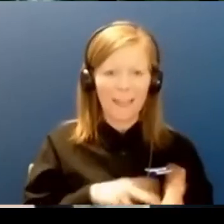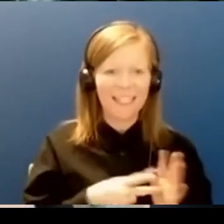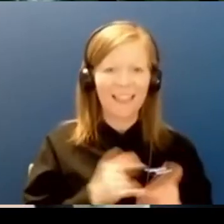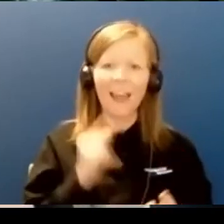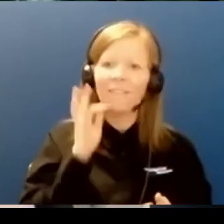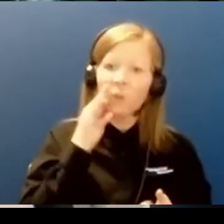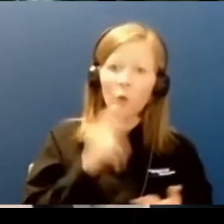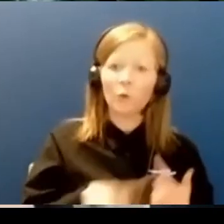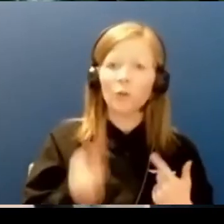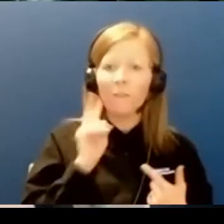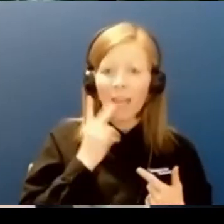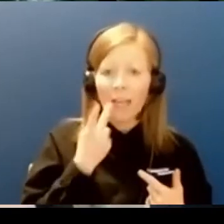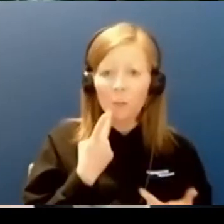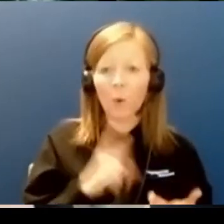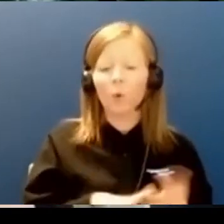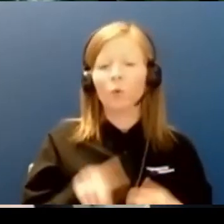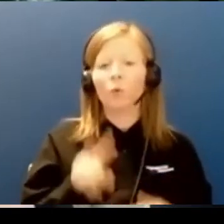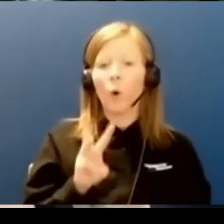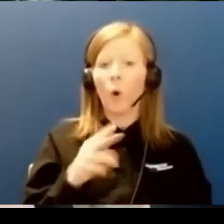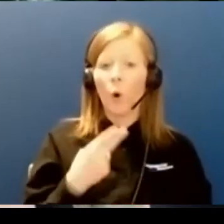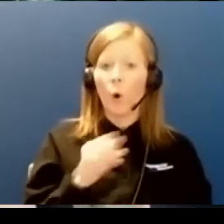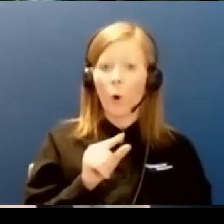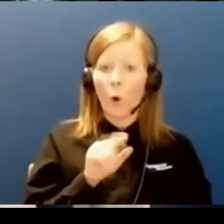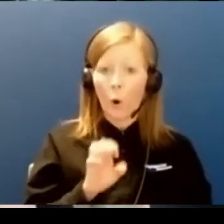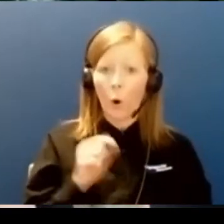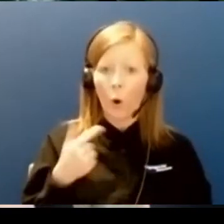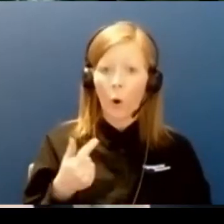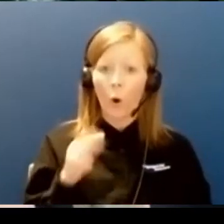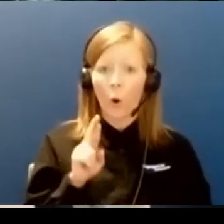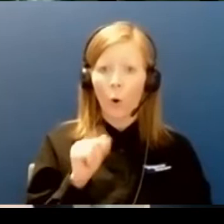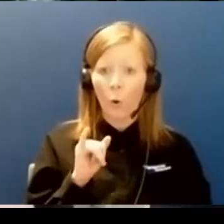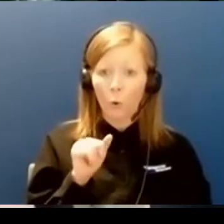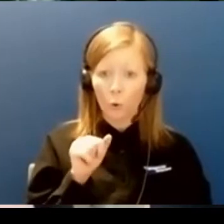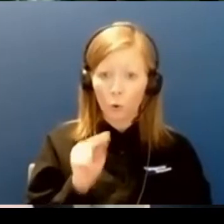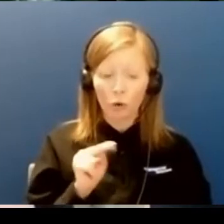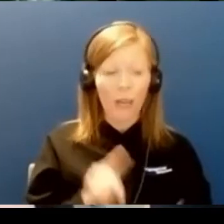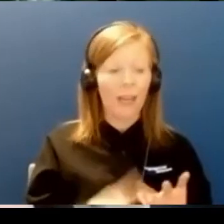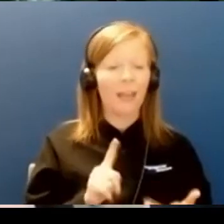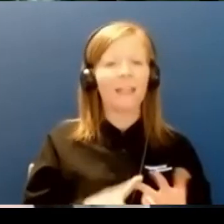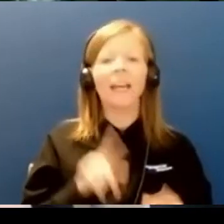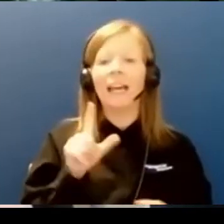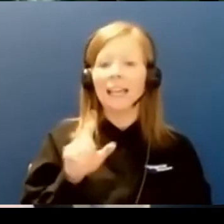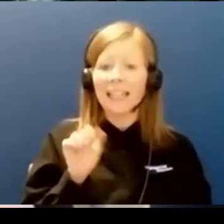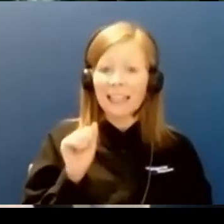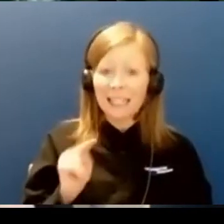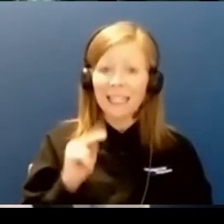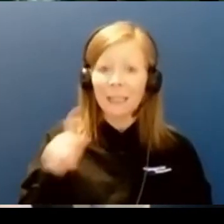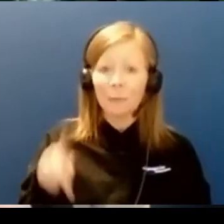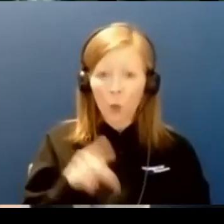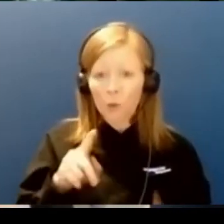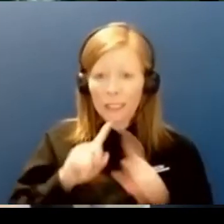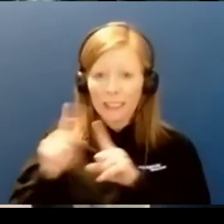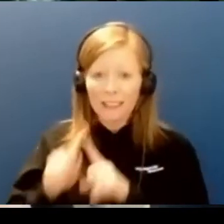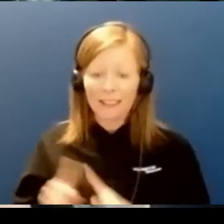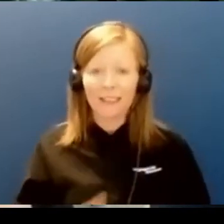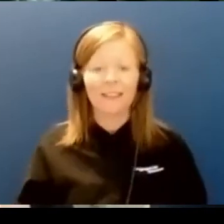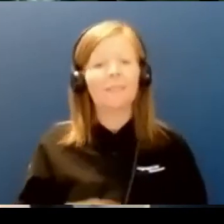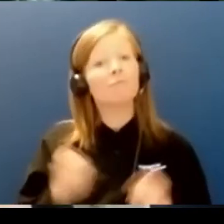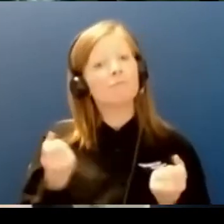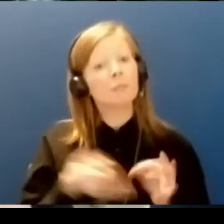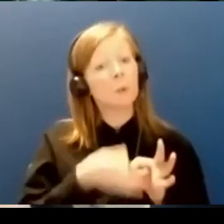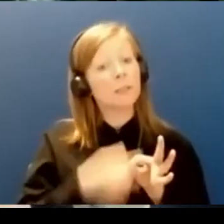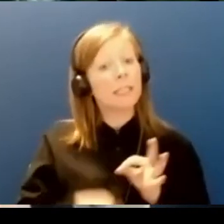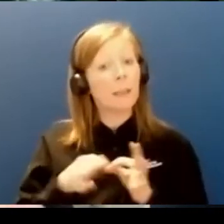fruits, vegetables, whole grains, good sources of lean proteins, things like that, right? So by looking for simple ways to sort